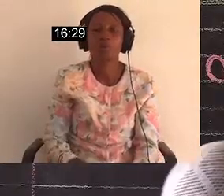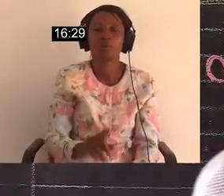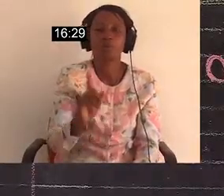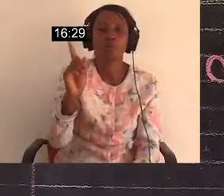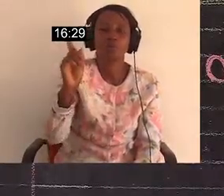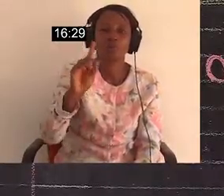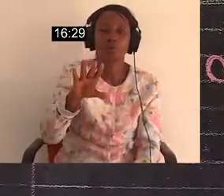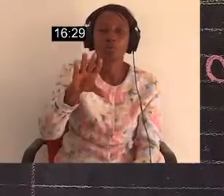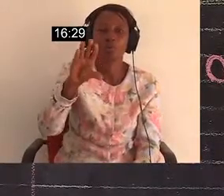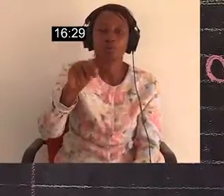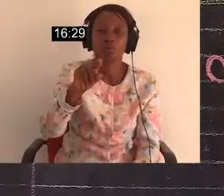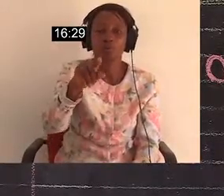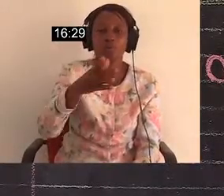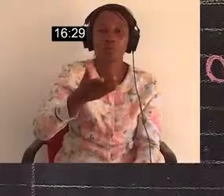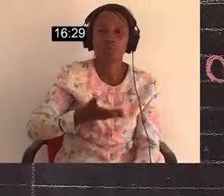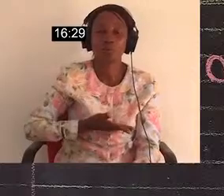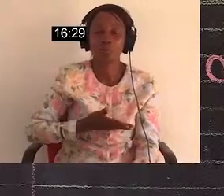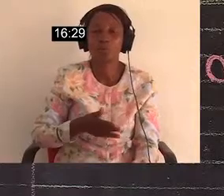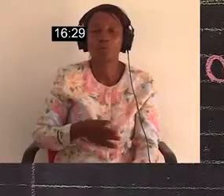What do you have?